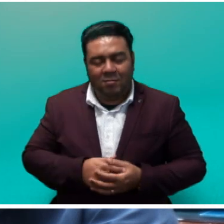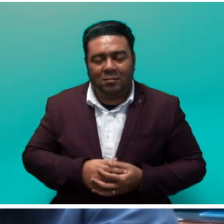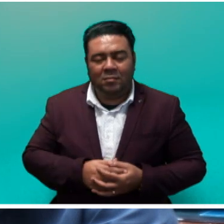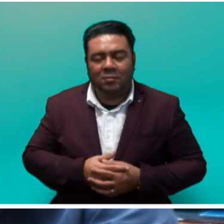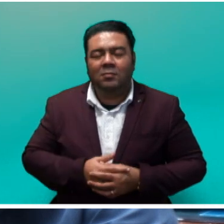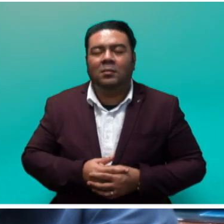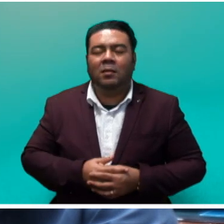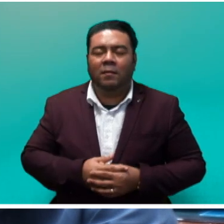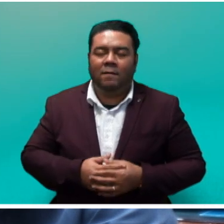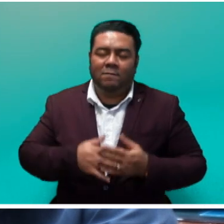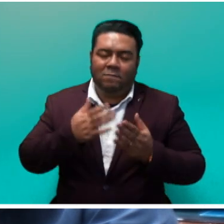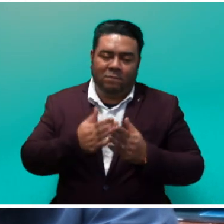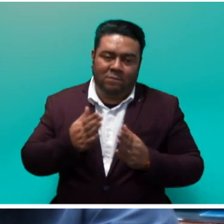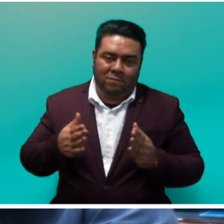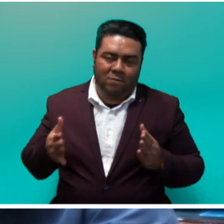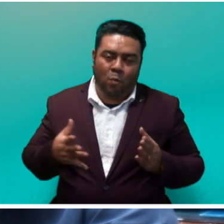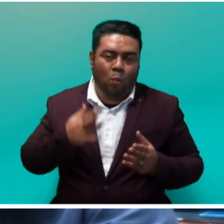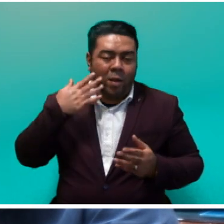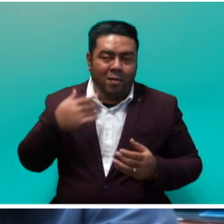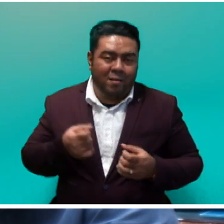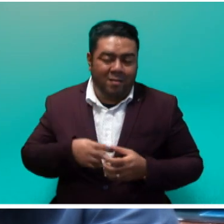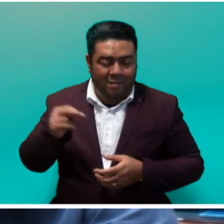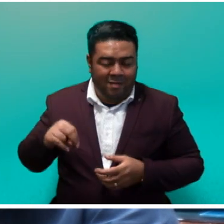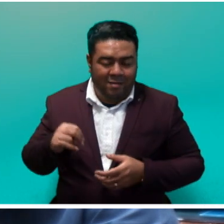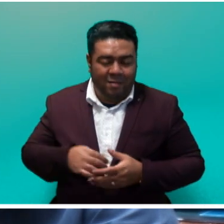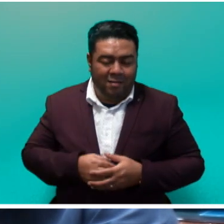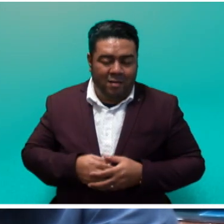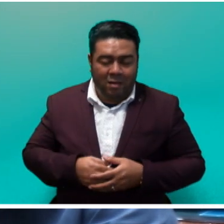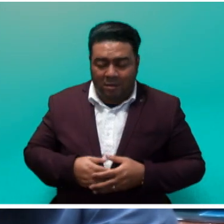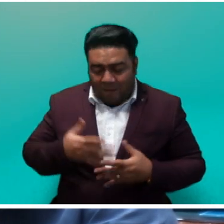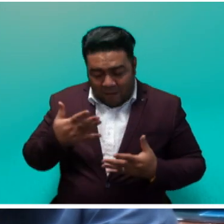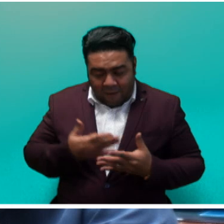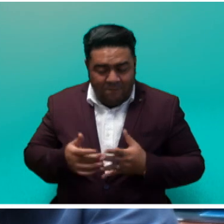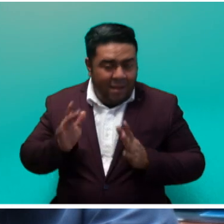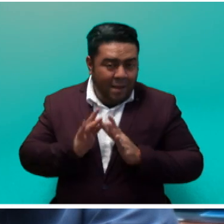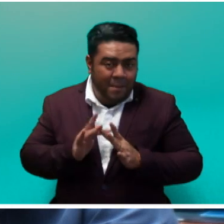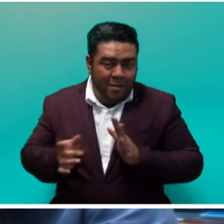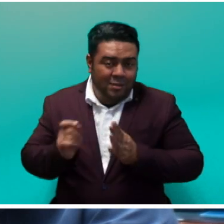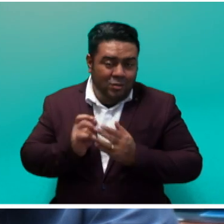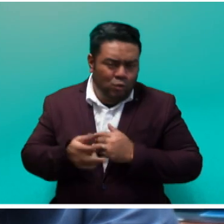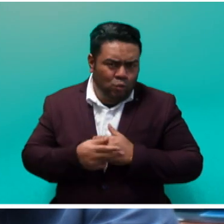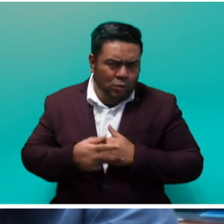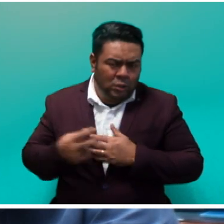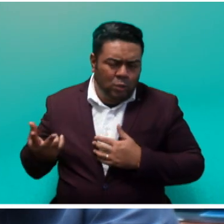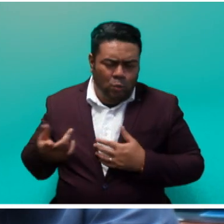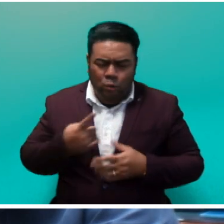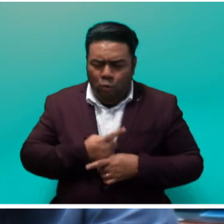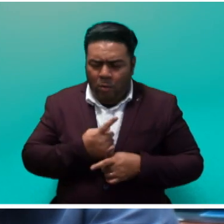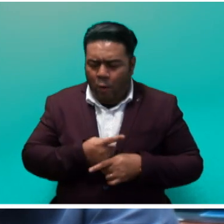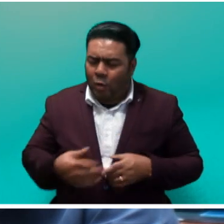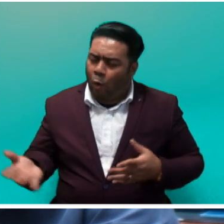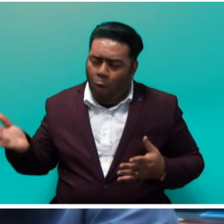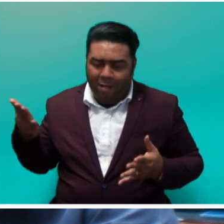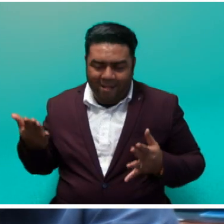remediation applied as and when necessary. Email security, that's another issue, big issue, where all coming emails